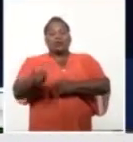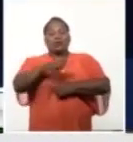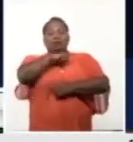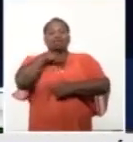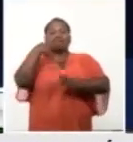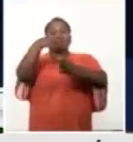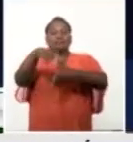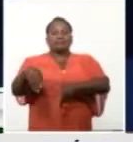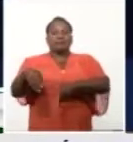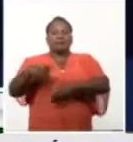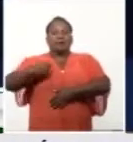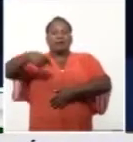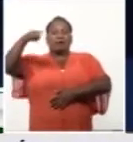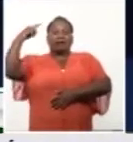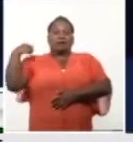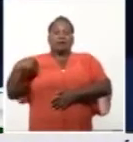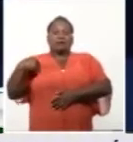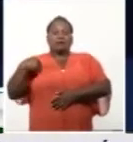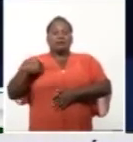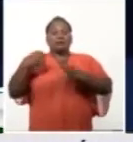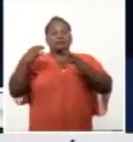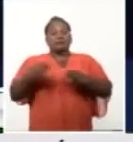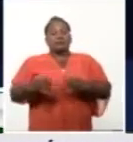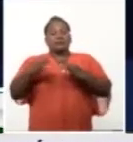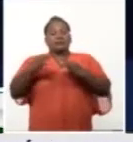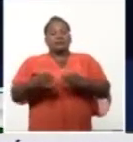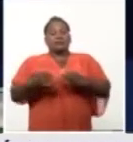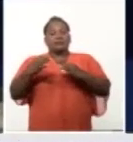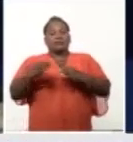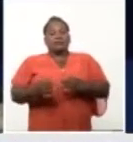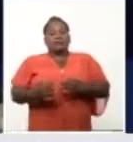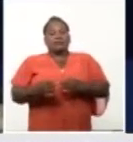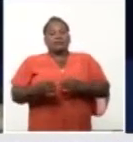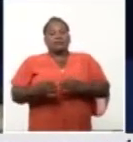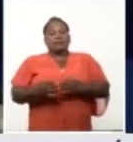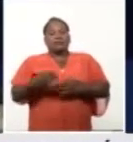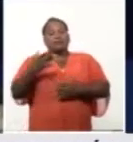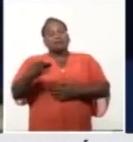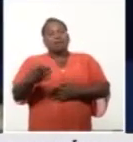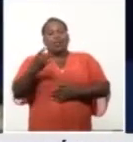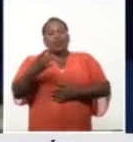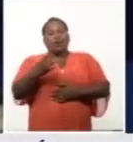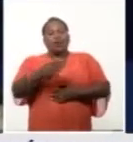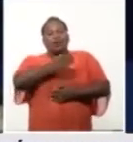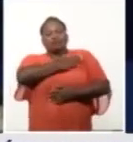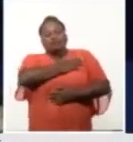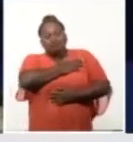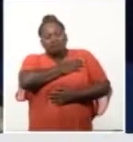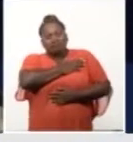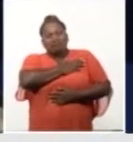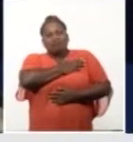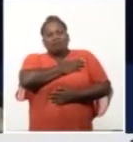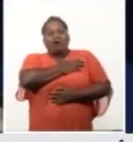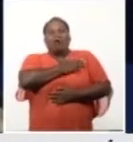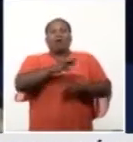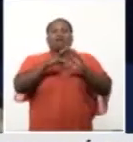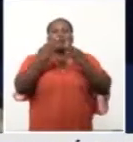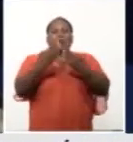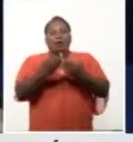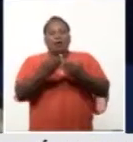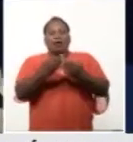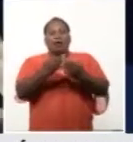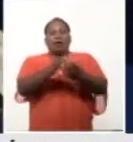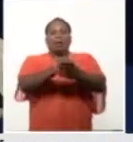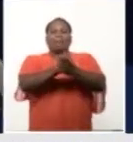We begin with the unpleasant news of having to report a deceased, and we always give our condolences